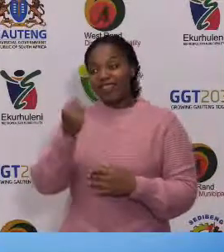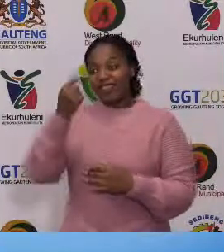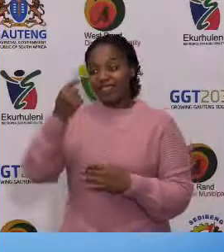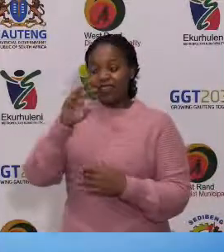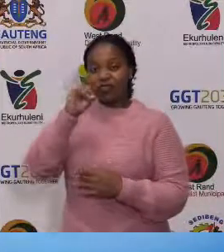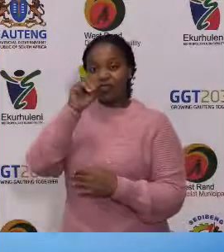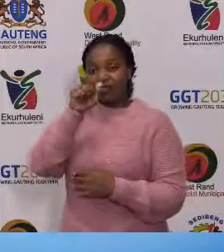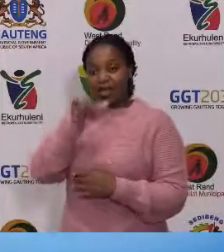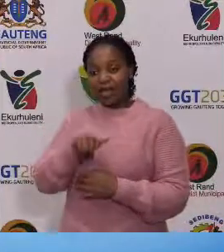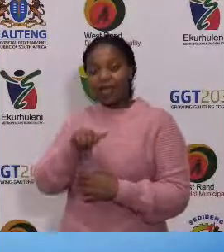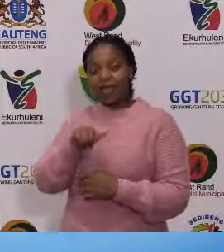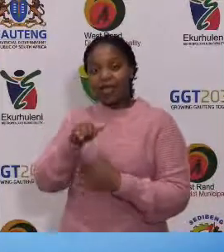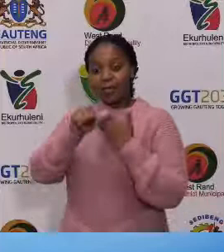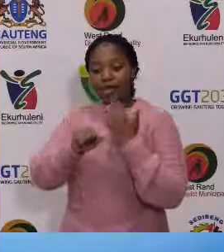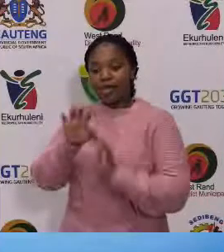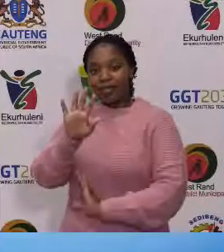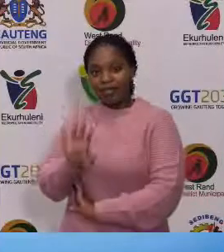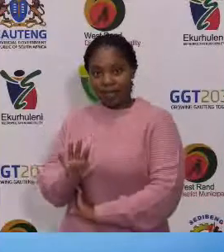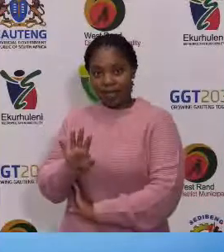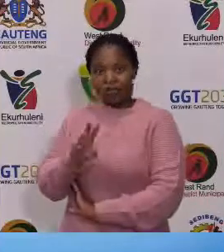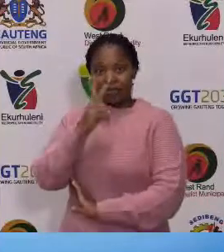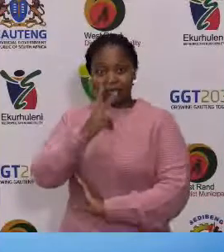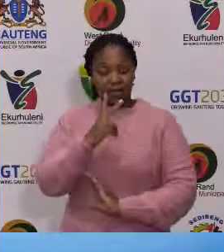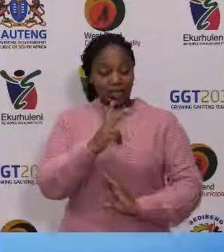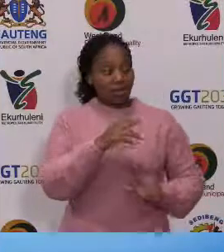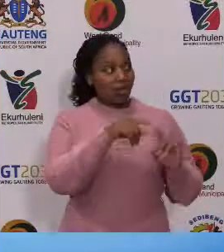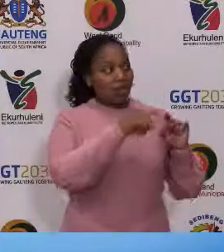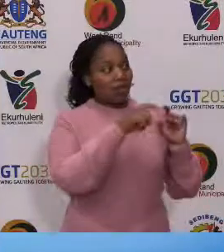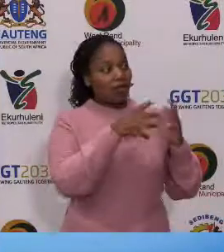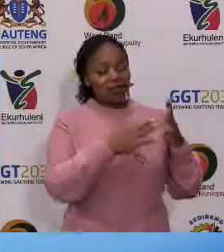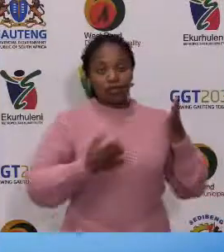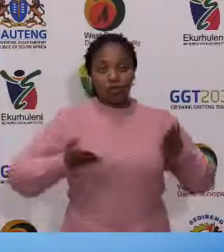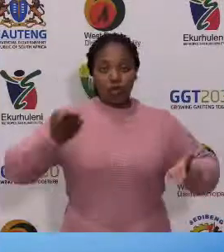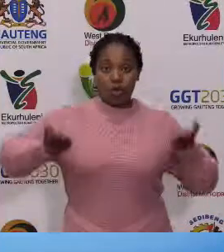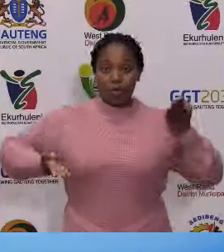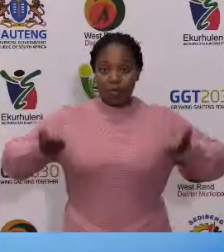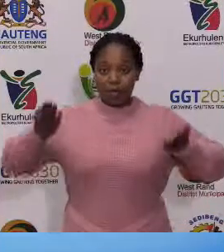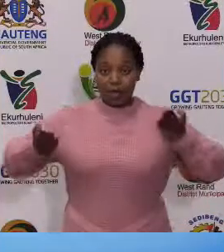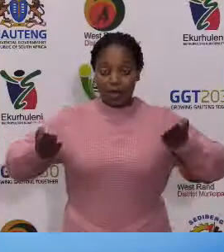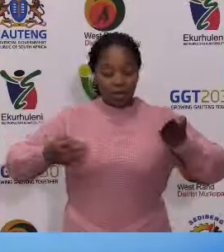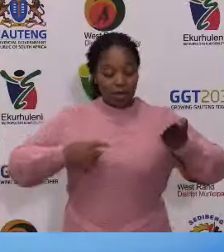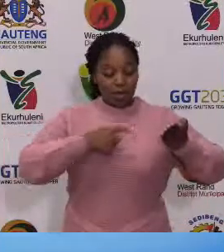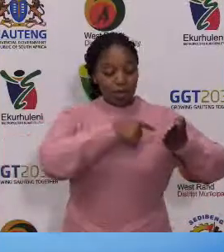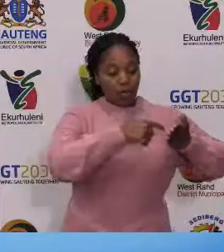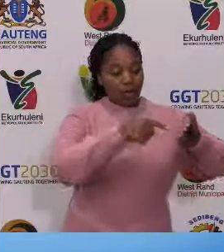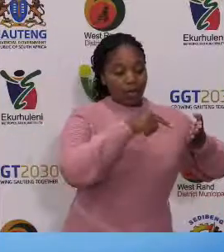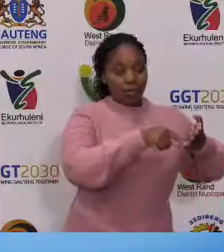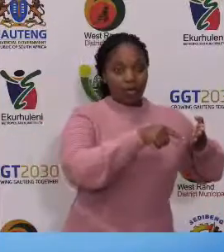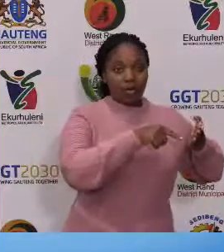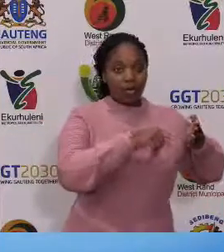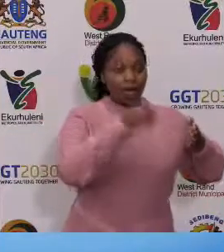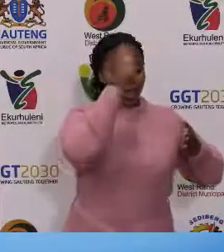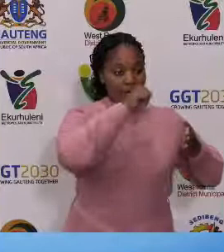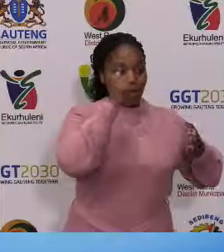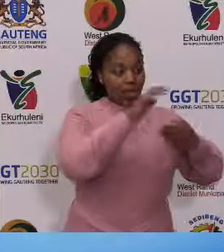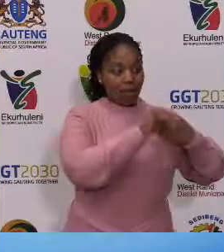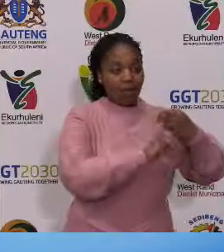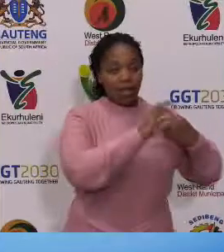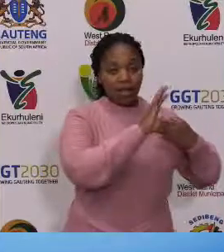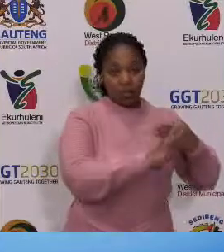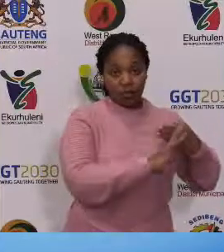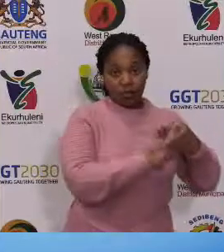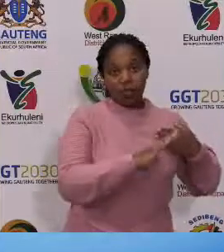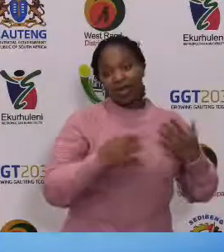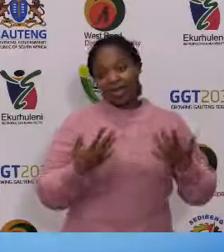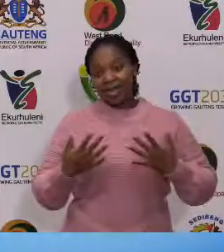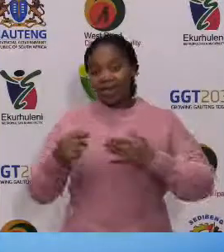table. And when we compared those 2 weeks, last week we did a comparison of those 2 weeks, and we actually saw